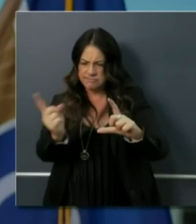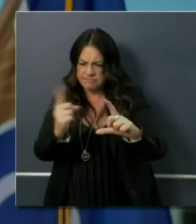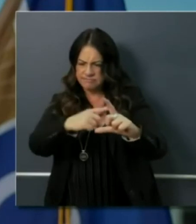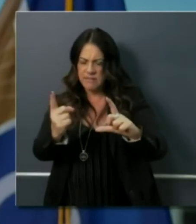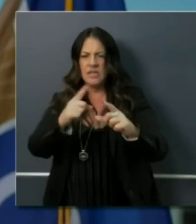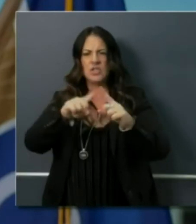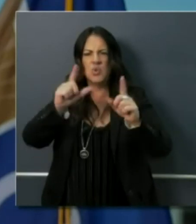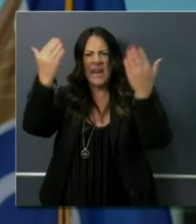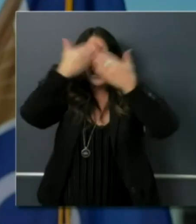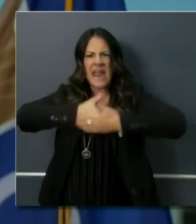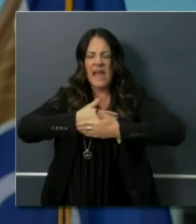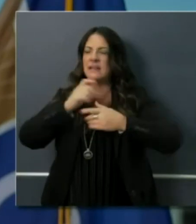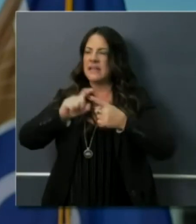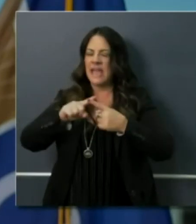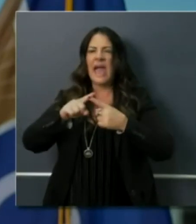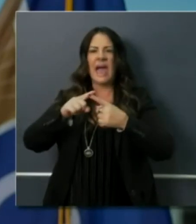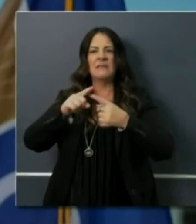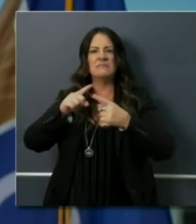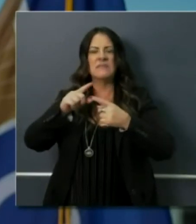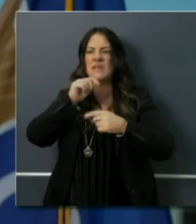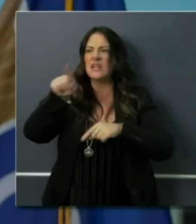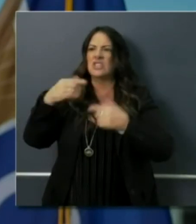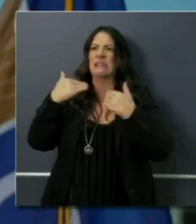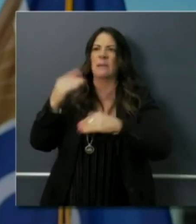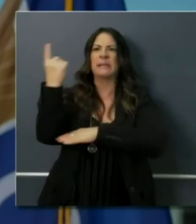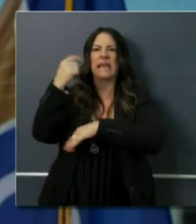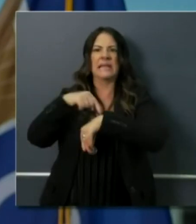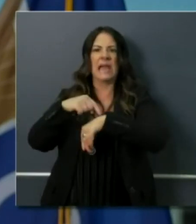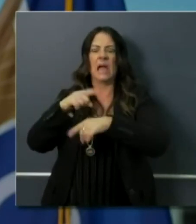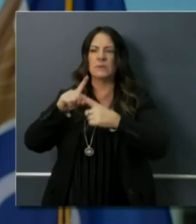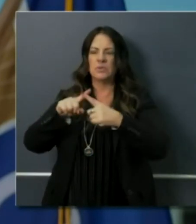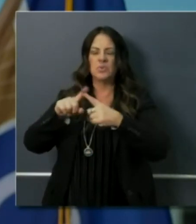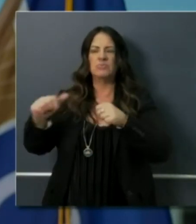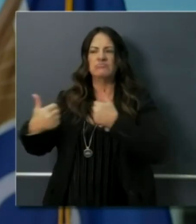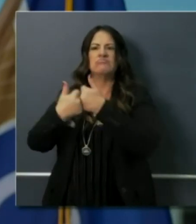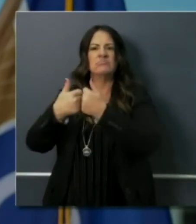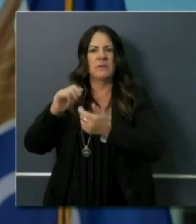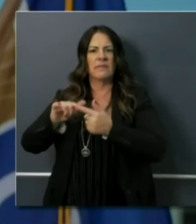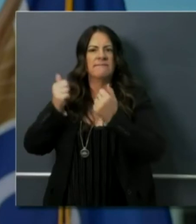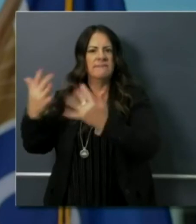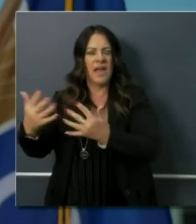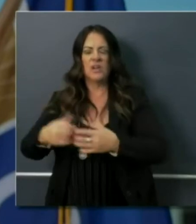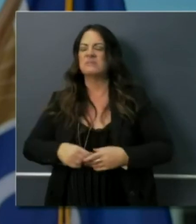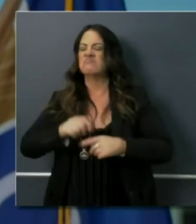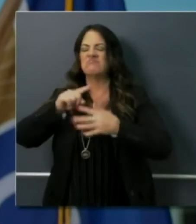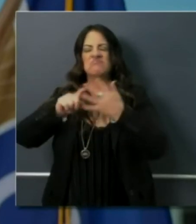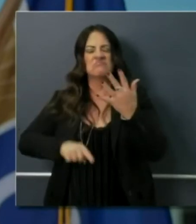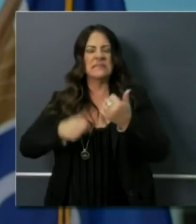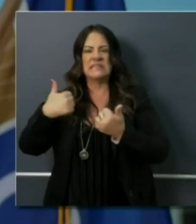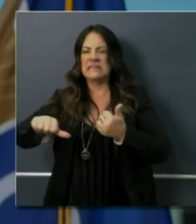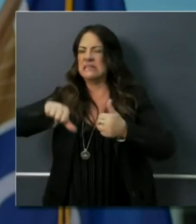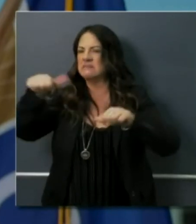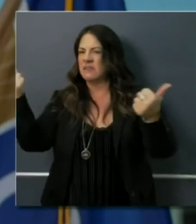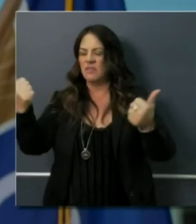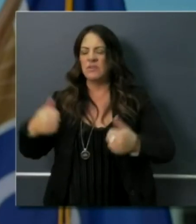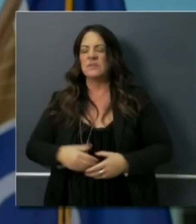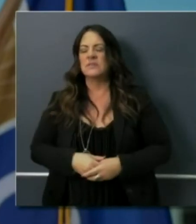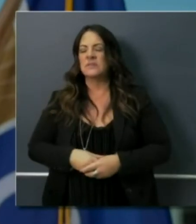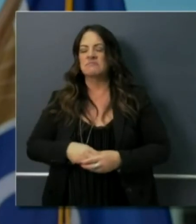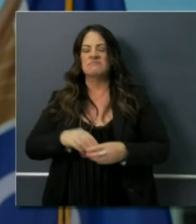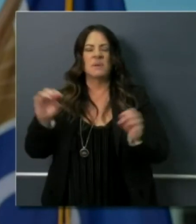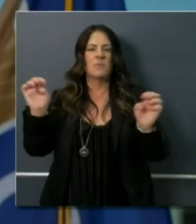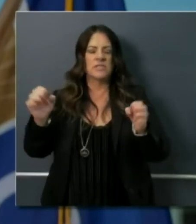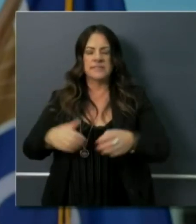And remember, forgive me for extending a response to your important question. Remember that all the work we did